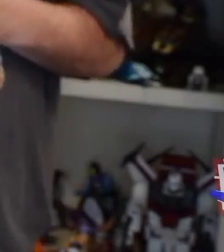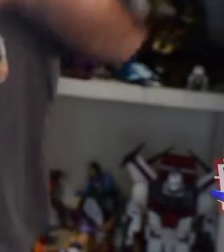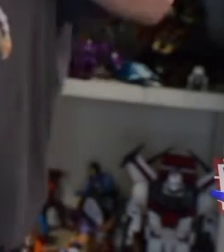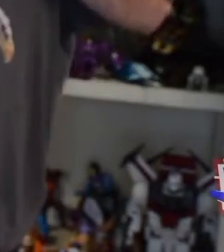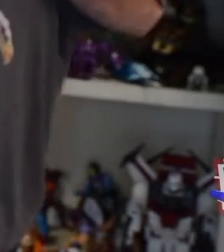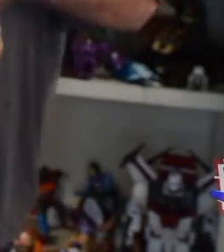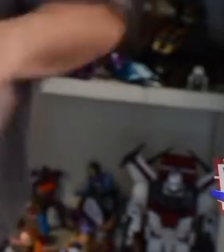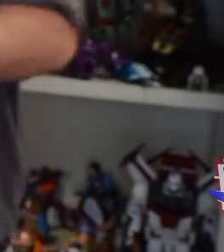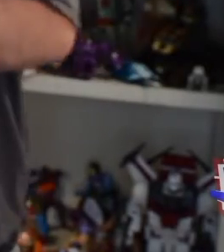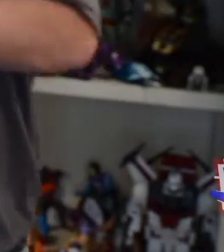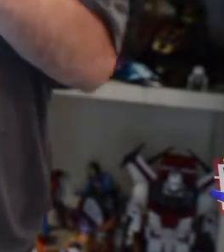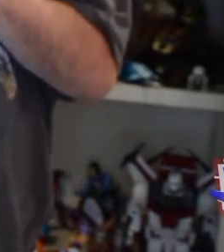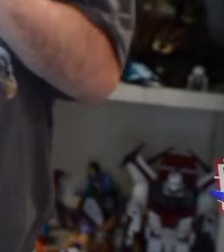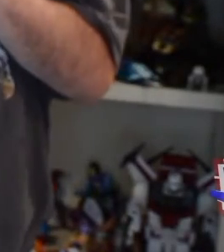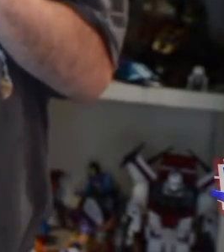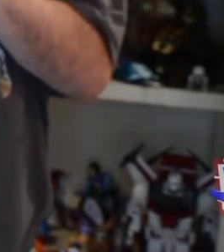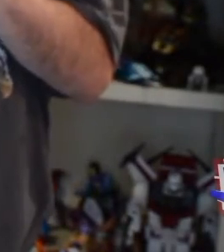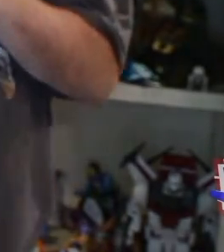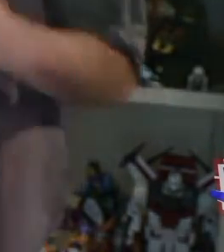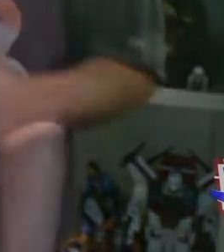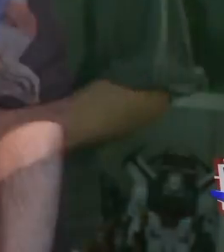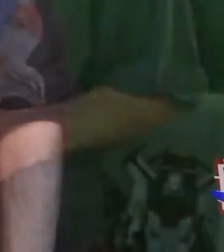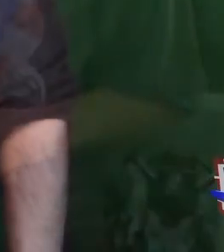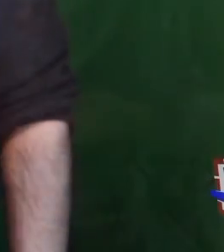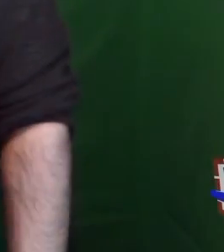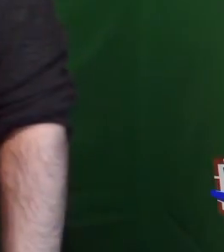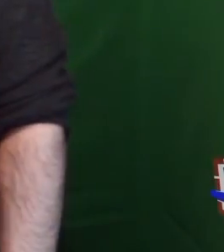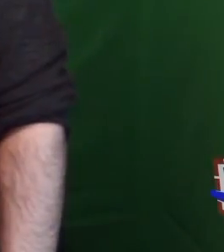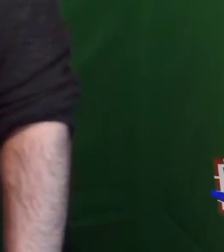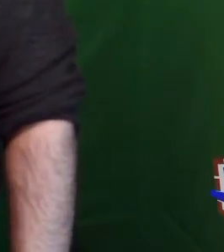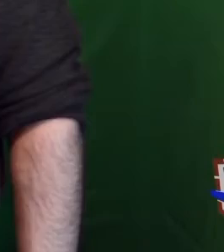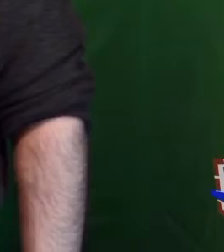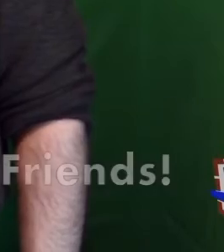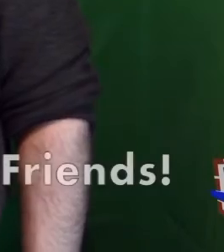So, let's get started.